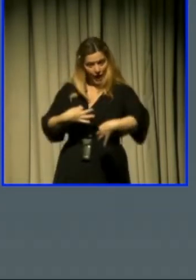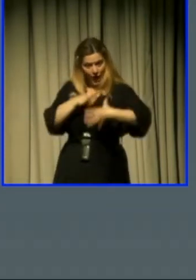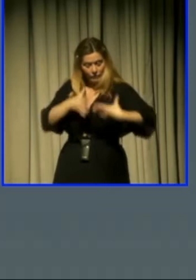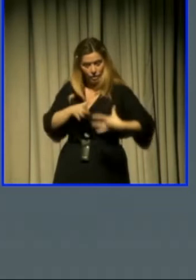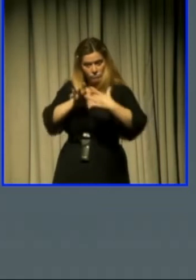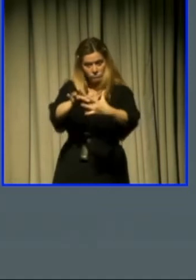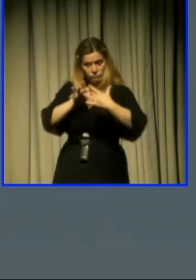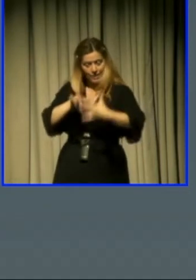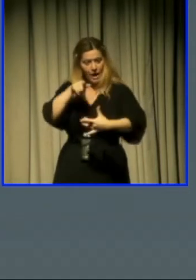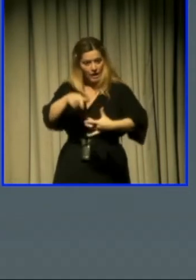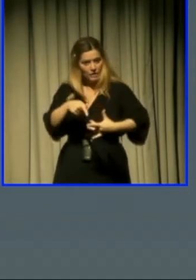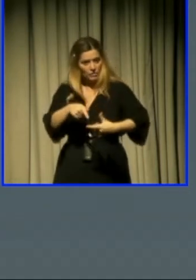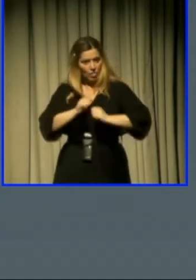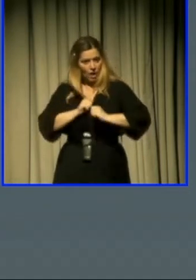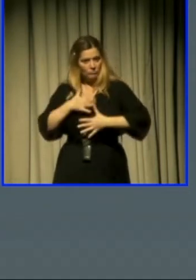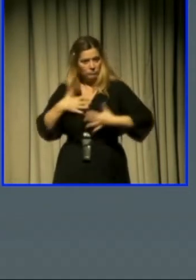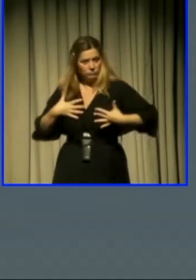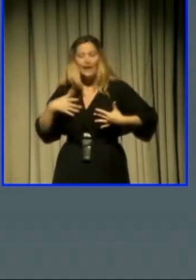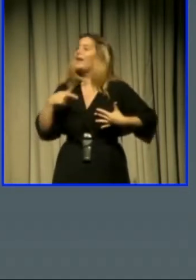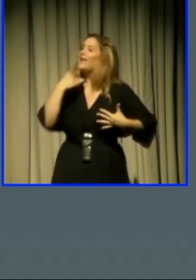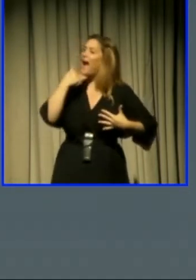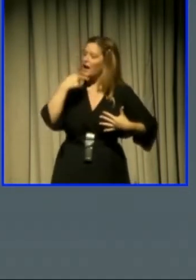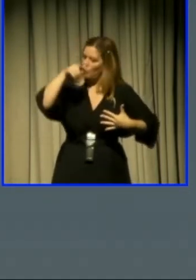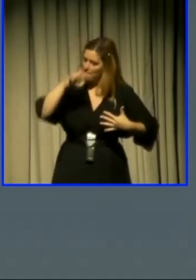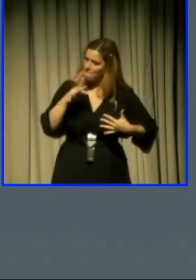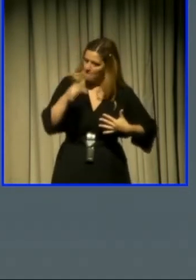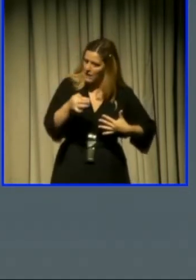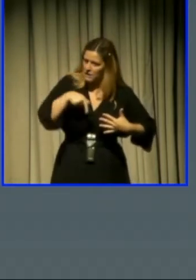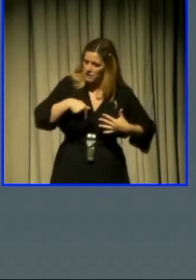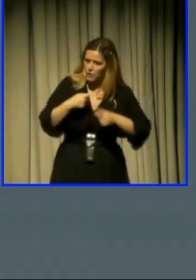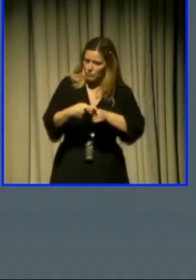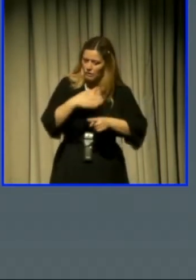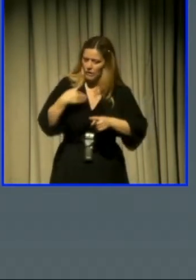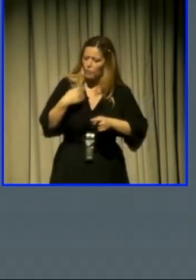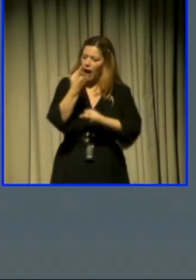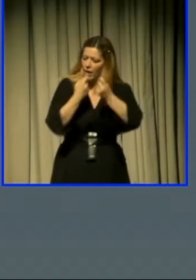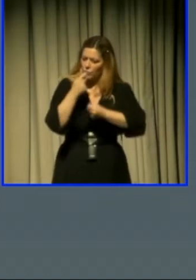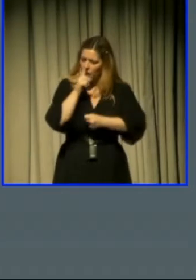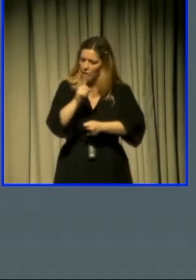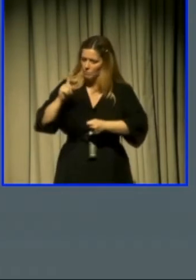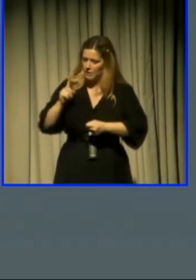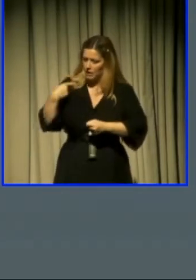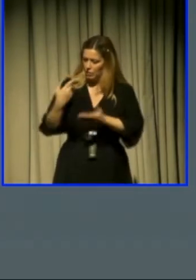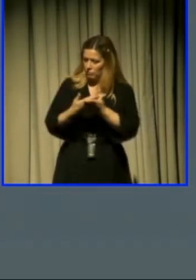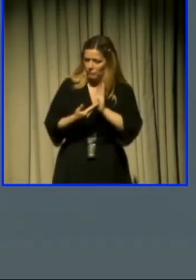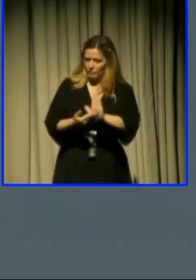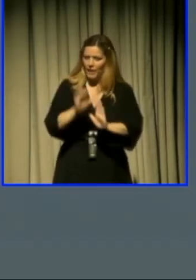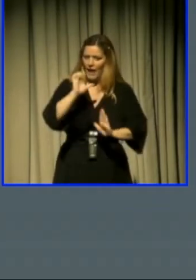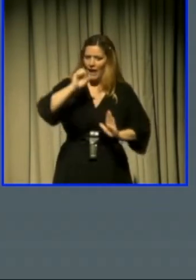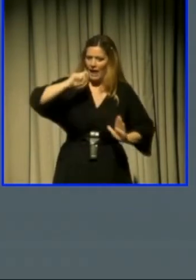Something here I want to share with you is from a survey last year by Xbox.